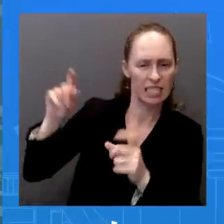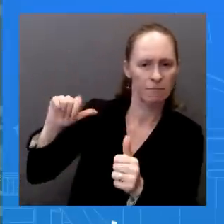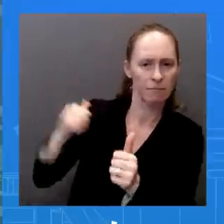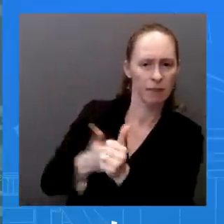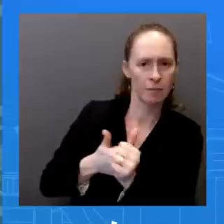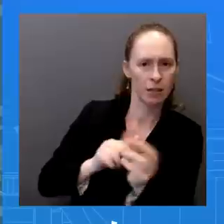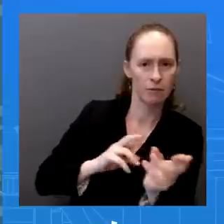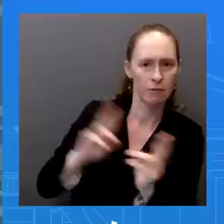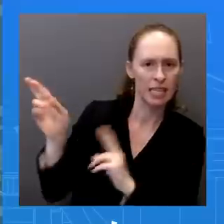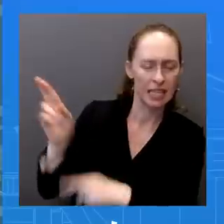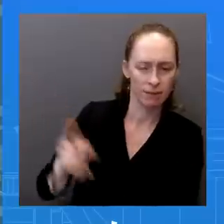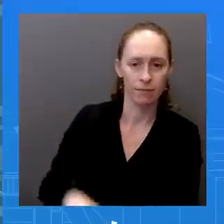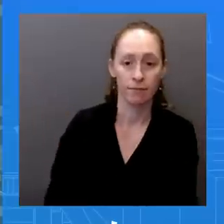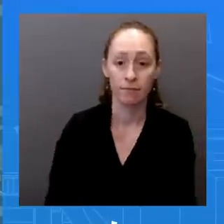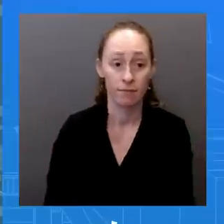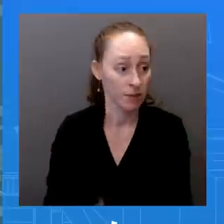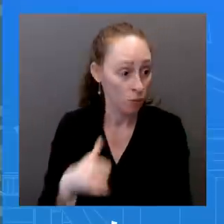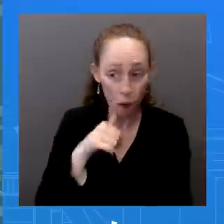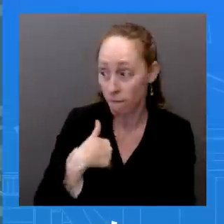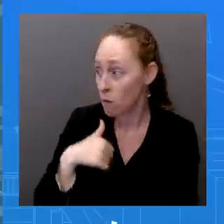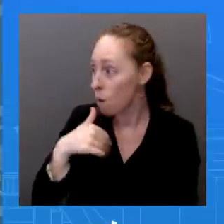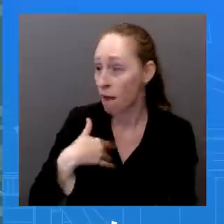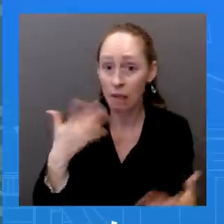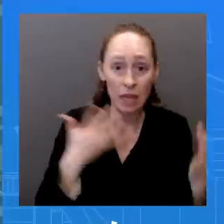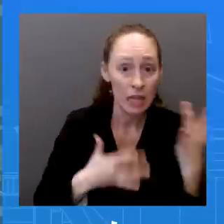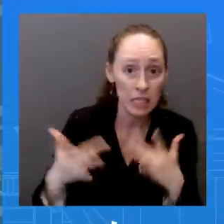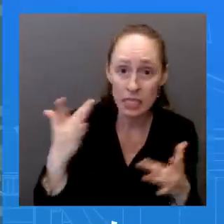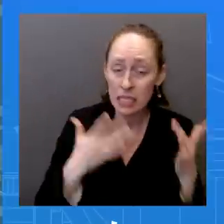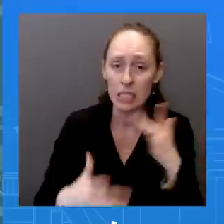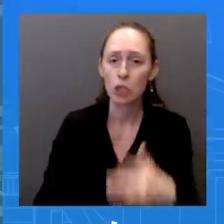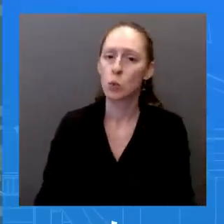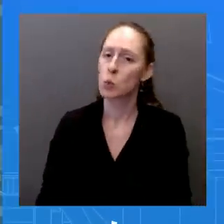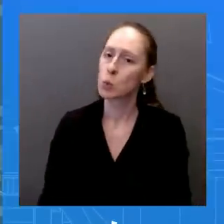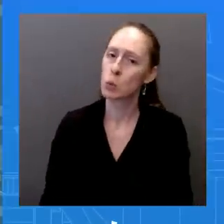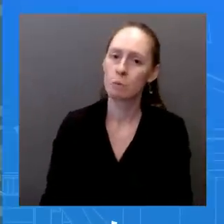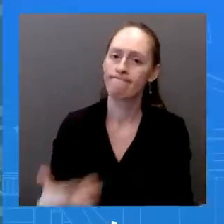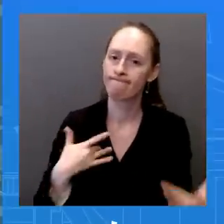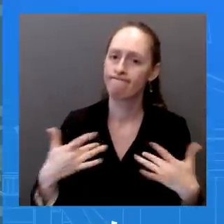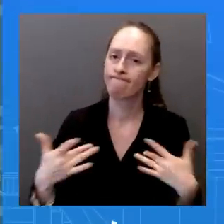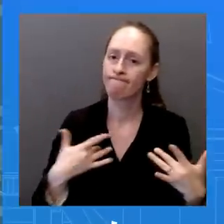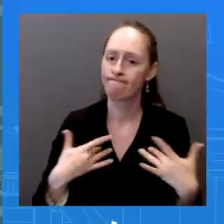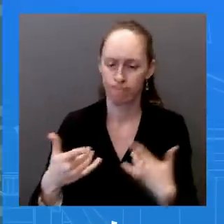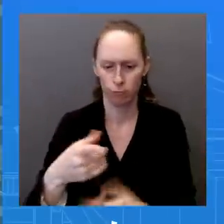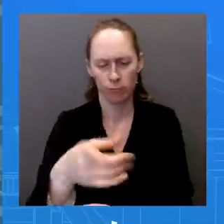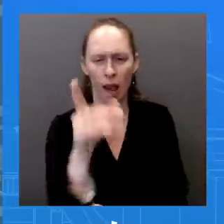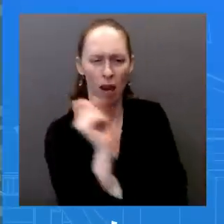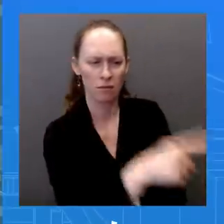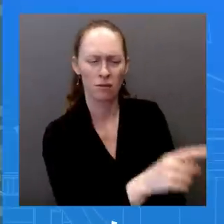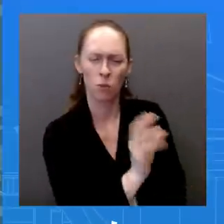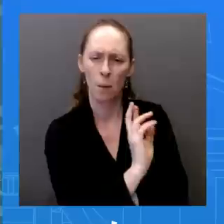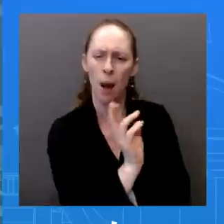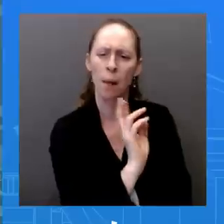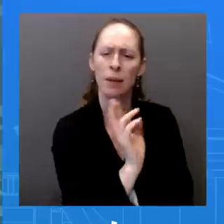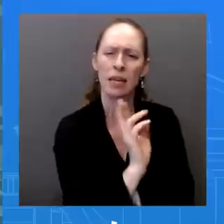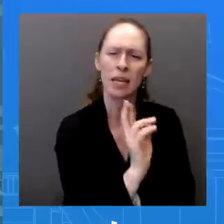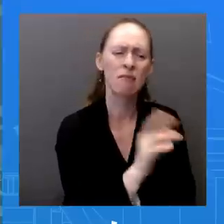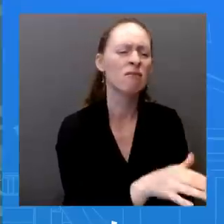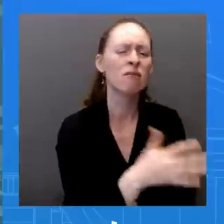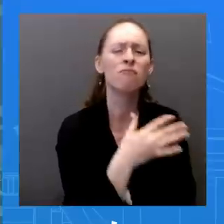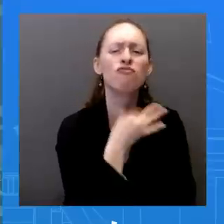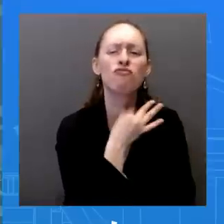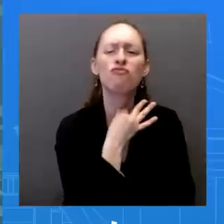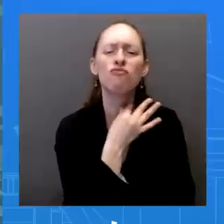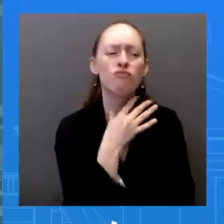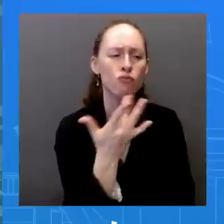ask them, we have to ask Republicans, why didn't they act? And so that is how we're going to continue to move forward on this.